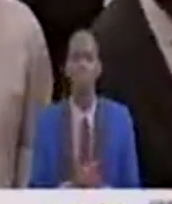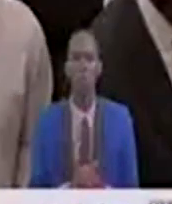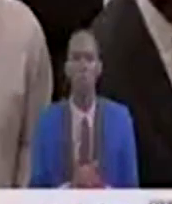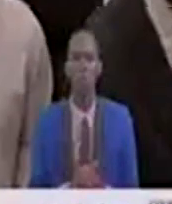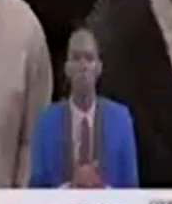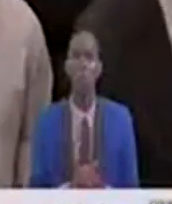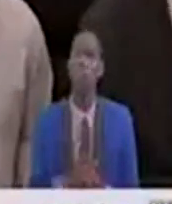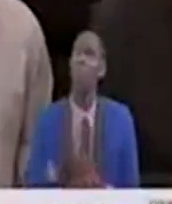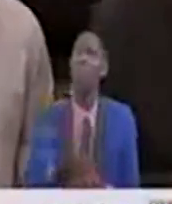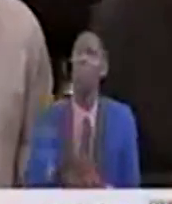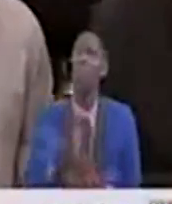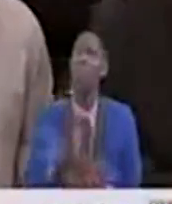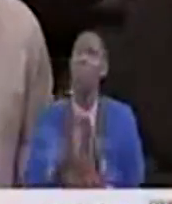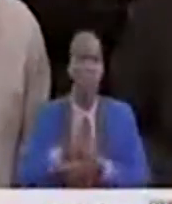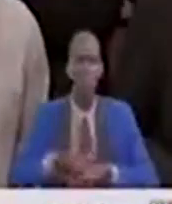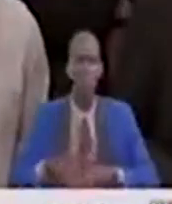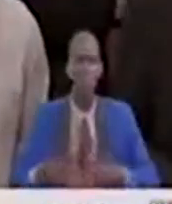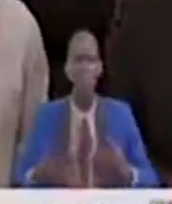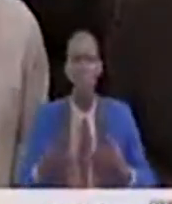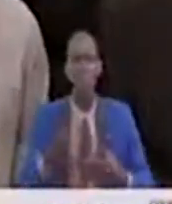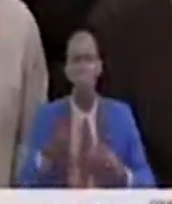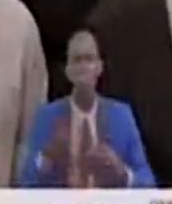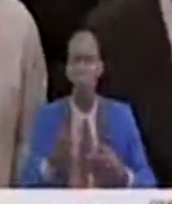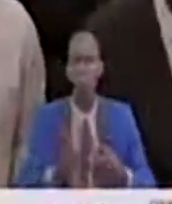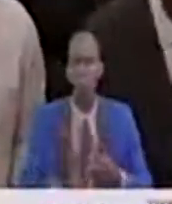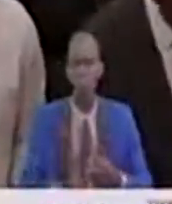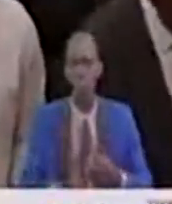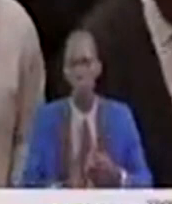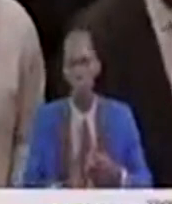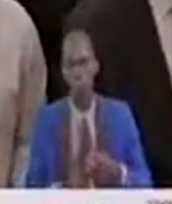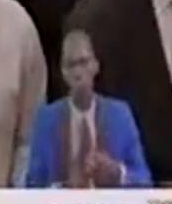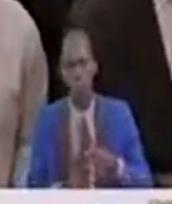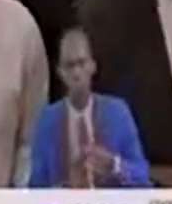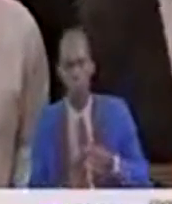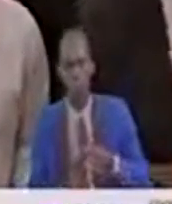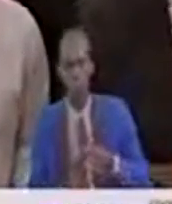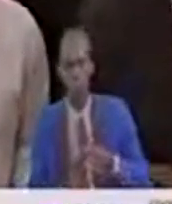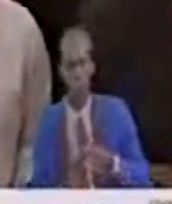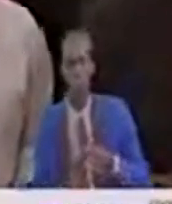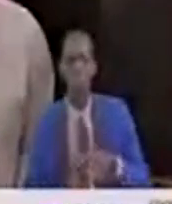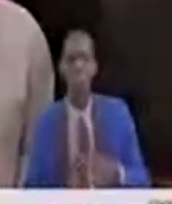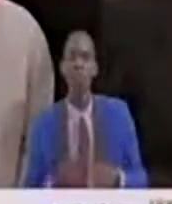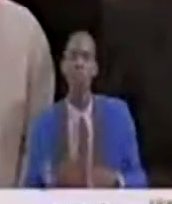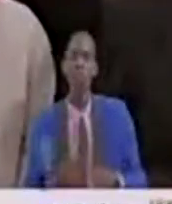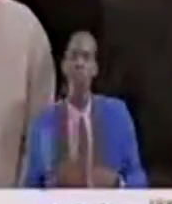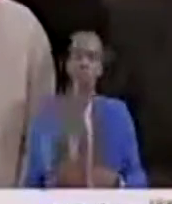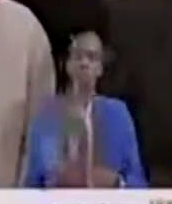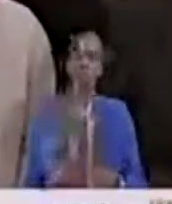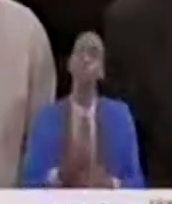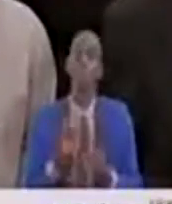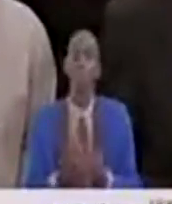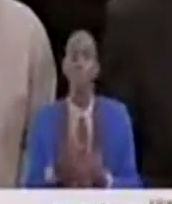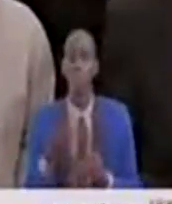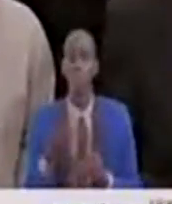He doesn't want you to drown the ocean of temptation.